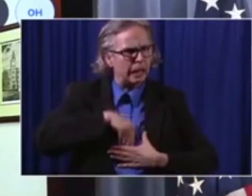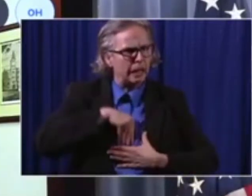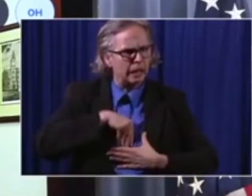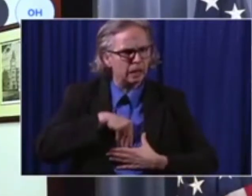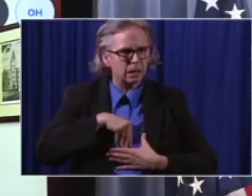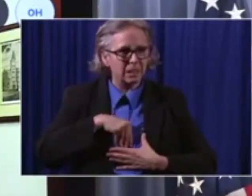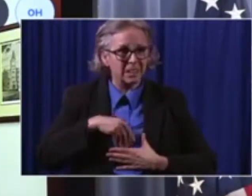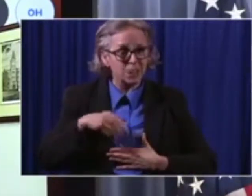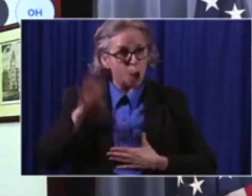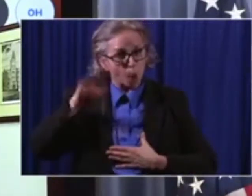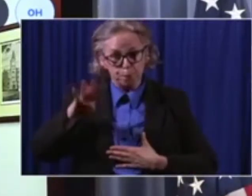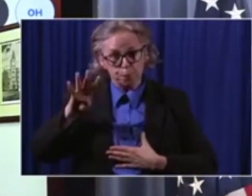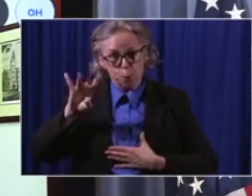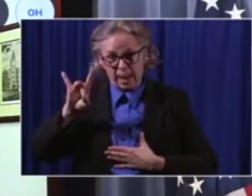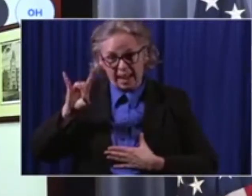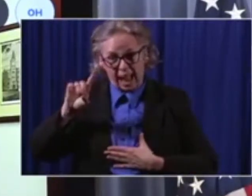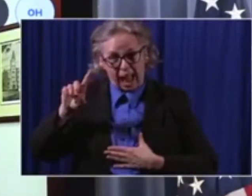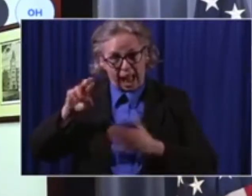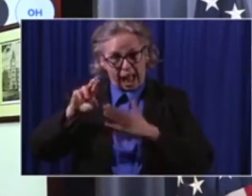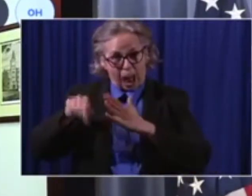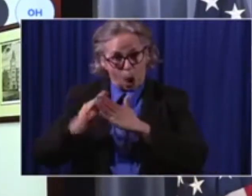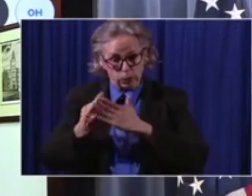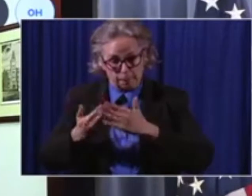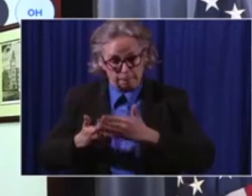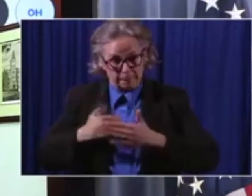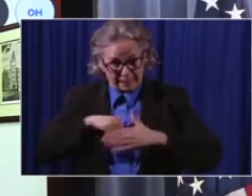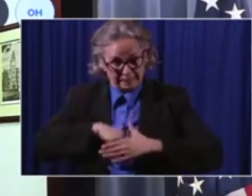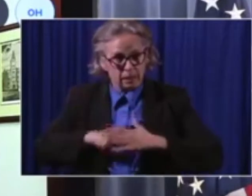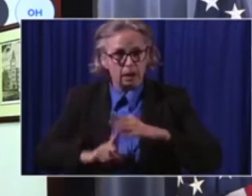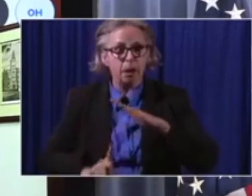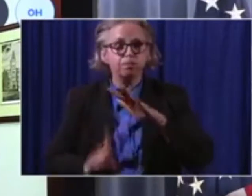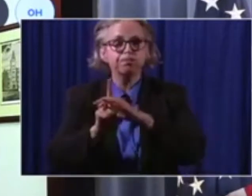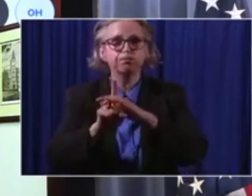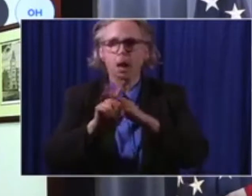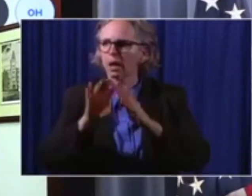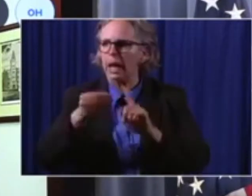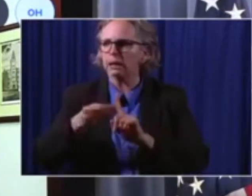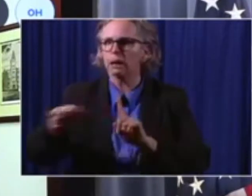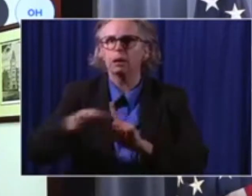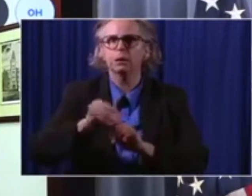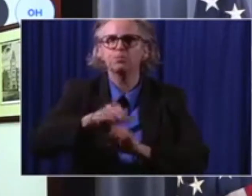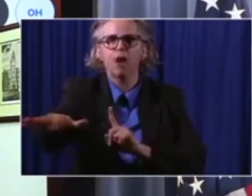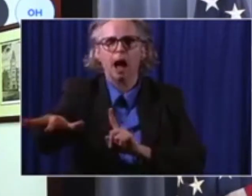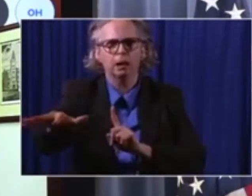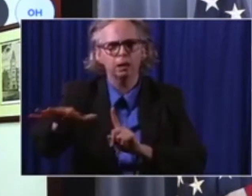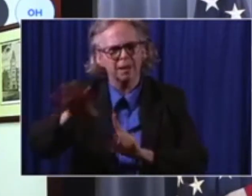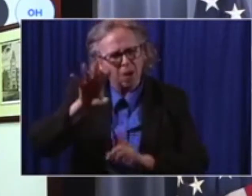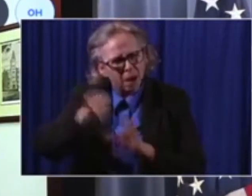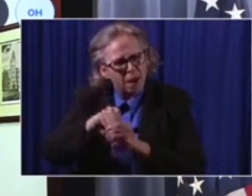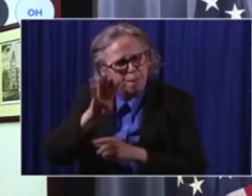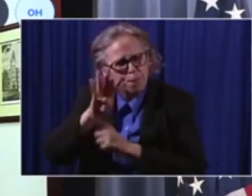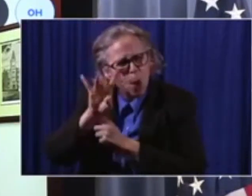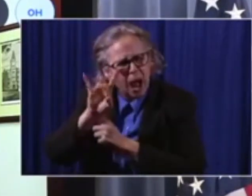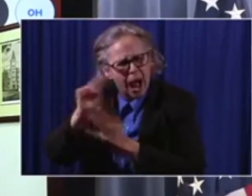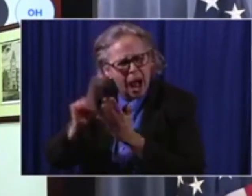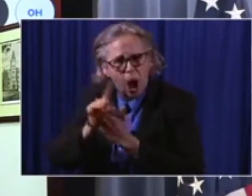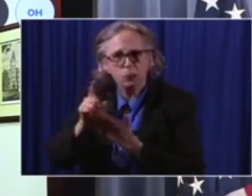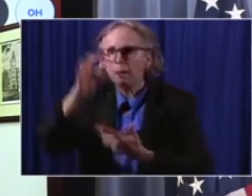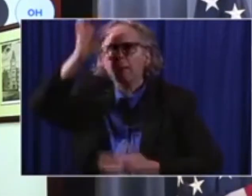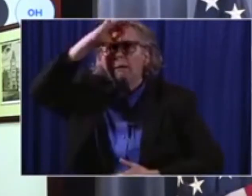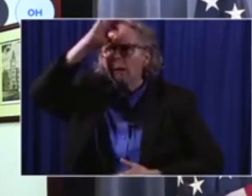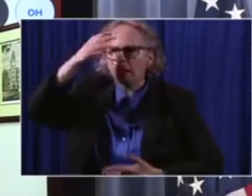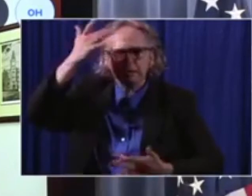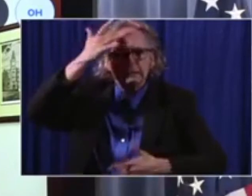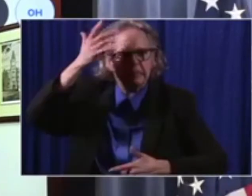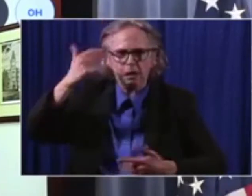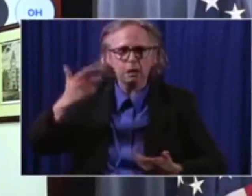people. Through no fault of anyone, in that case, if you have no symptoms and don't know you're ill, you could be spreading that